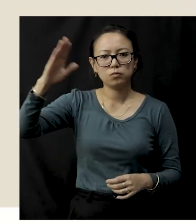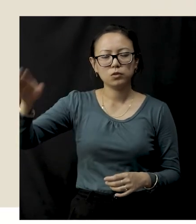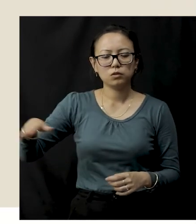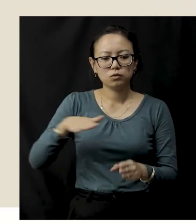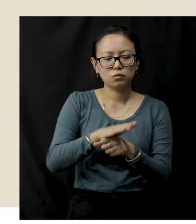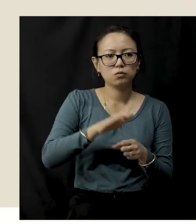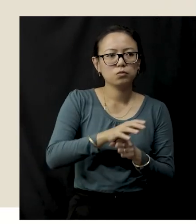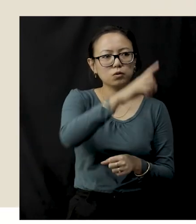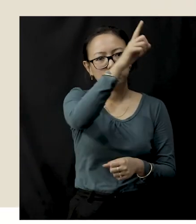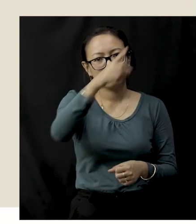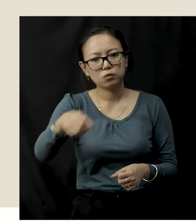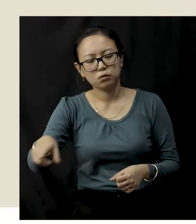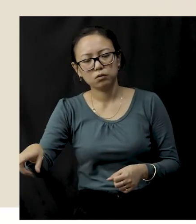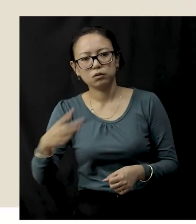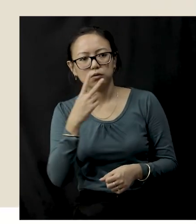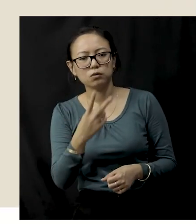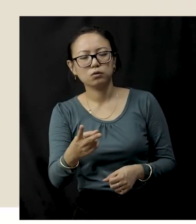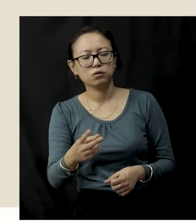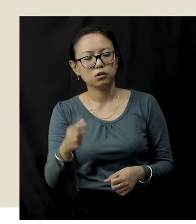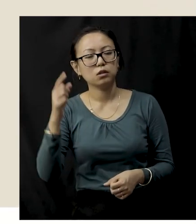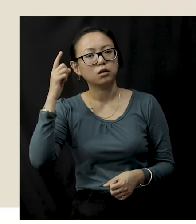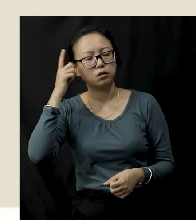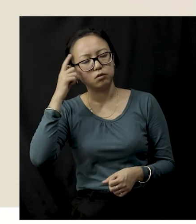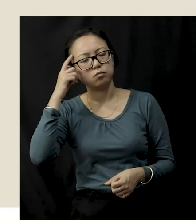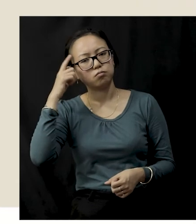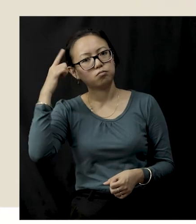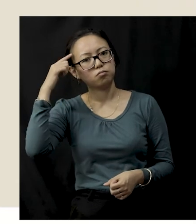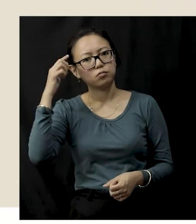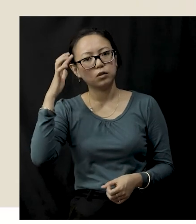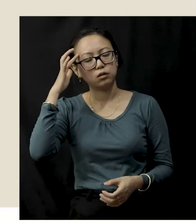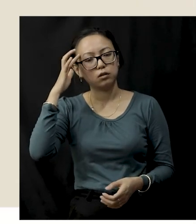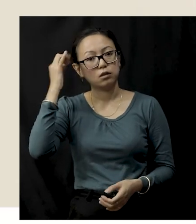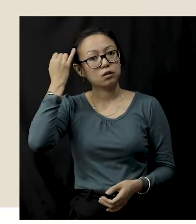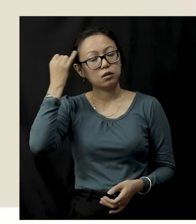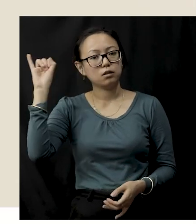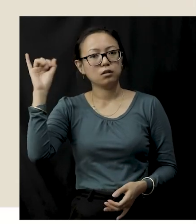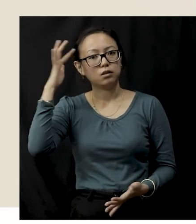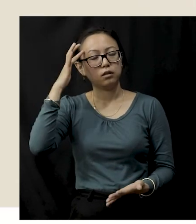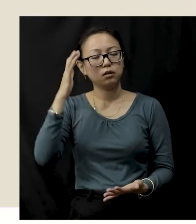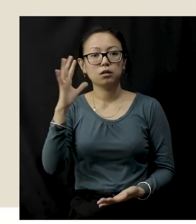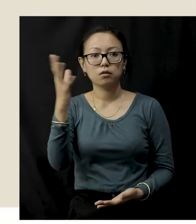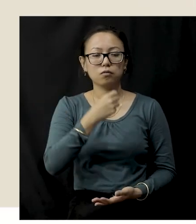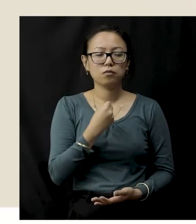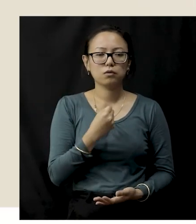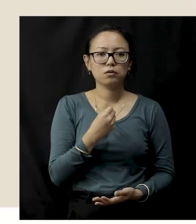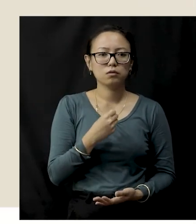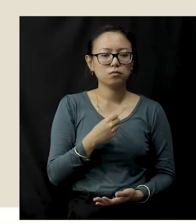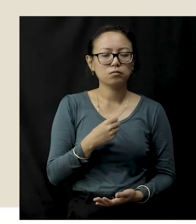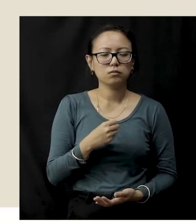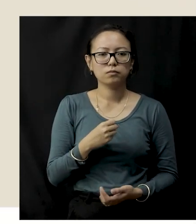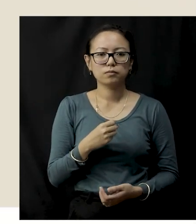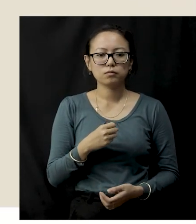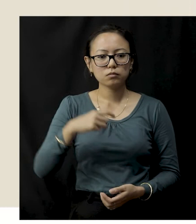also attached the wheel with animals and pulled it. And while the animals were pulling